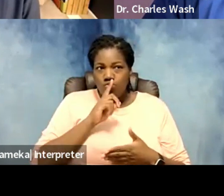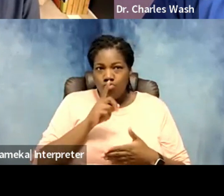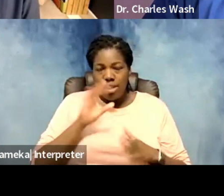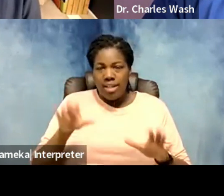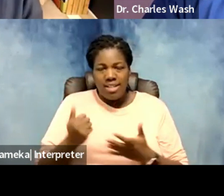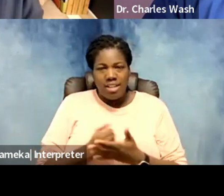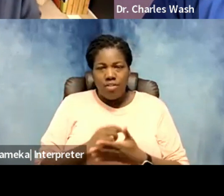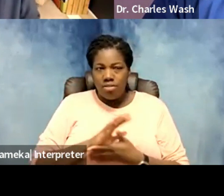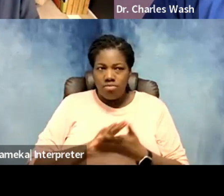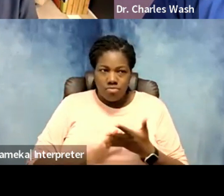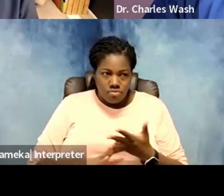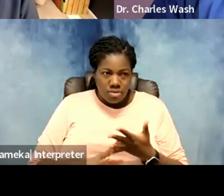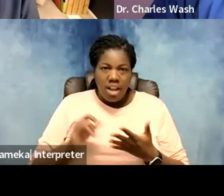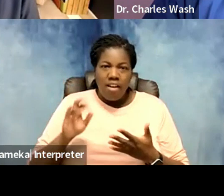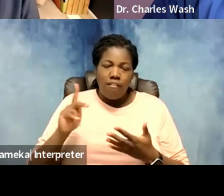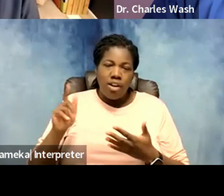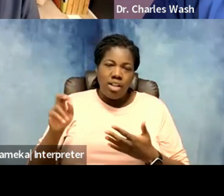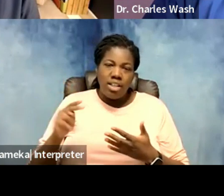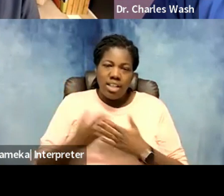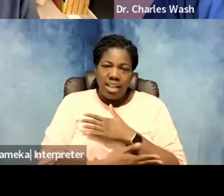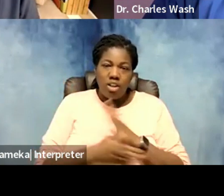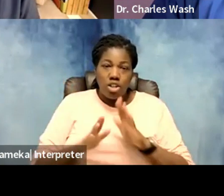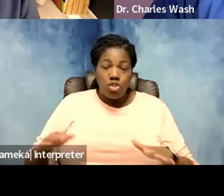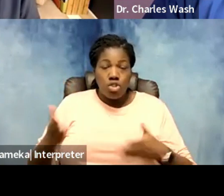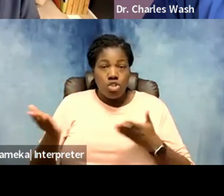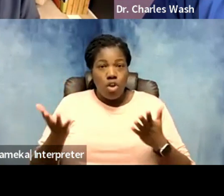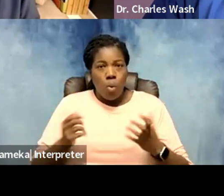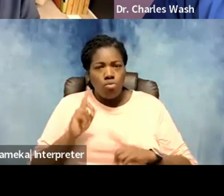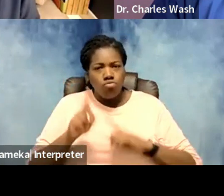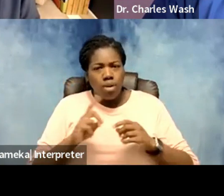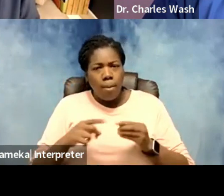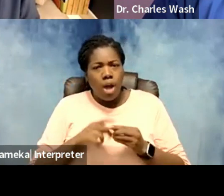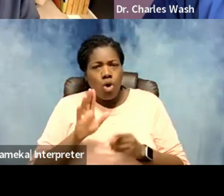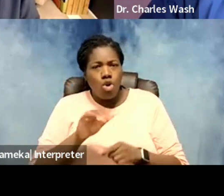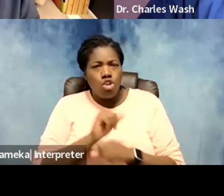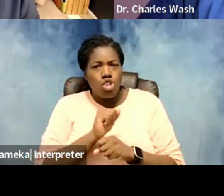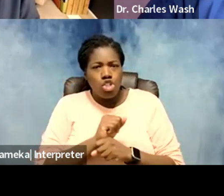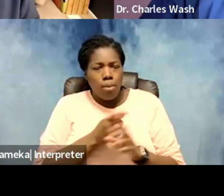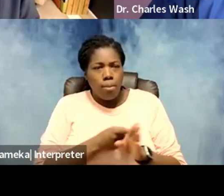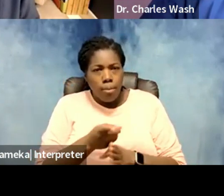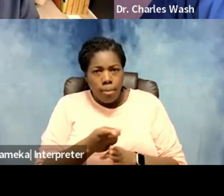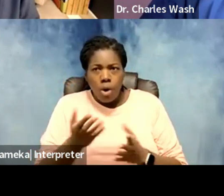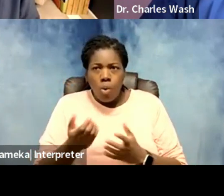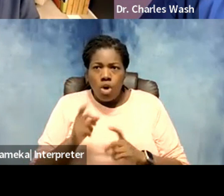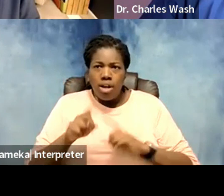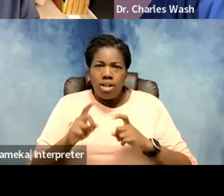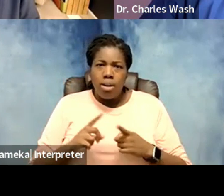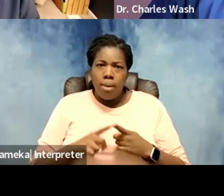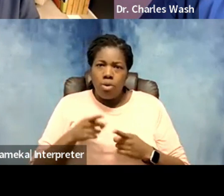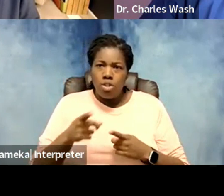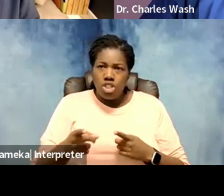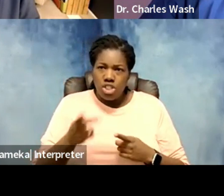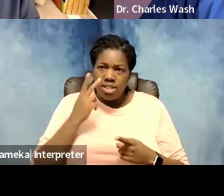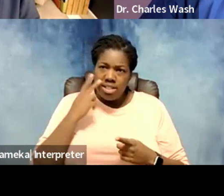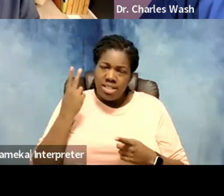all, right? Over at Franklin County Children's Services. So I wanna ask her a little bit about what she does. And I wanna ask her a little bit about what she's